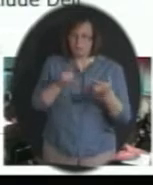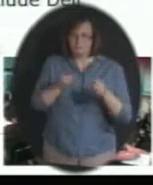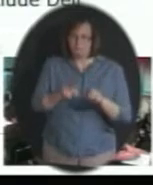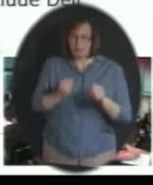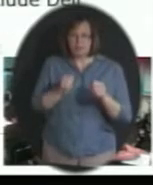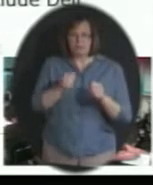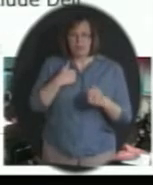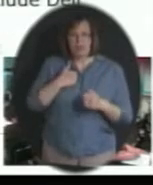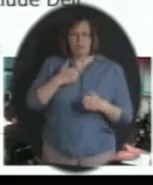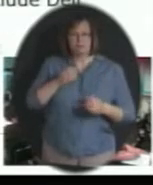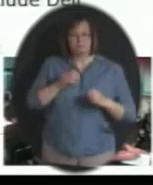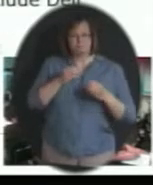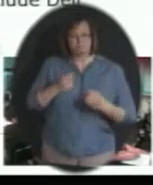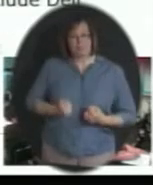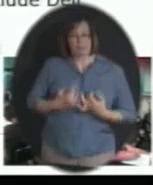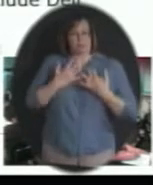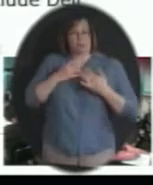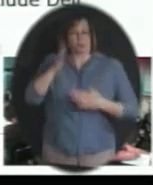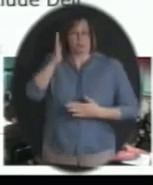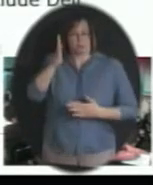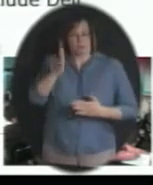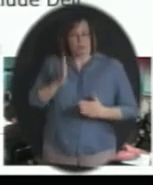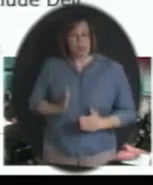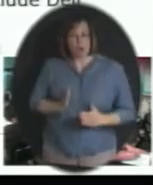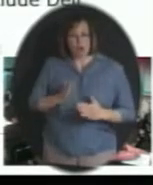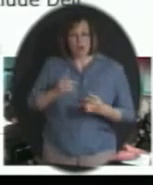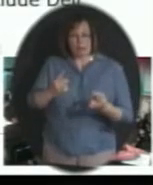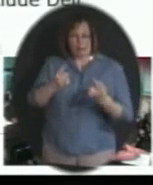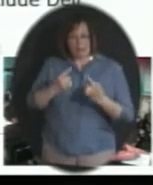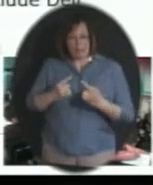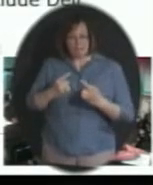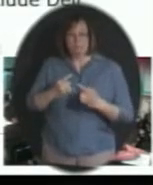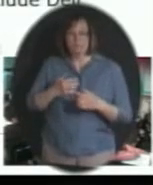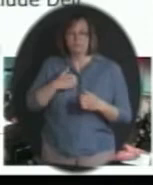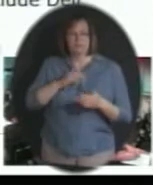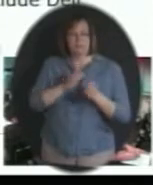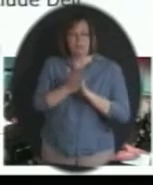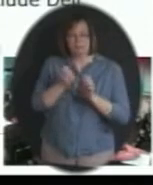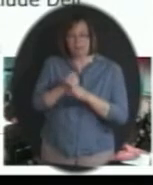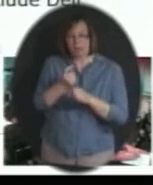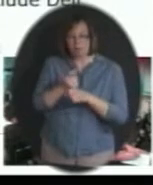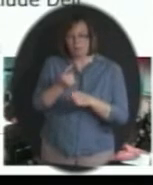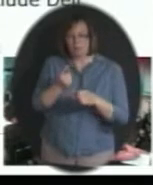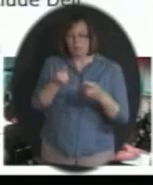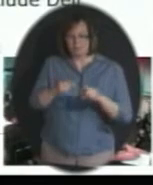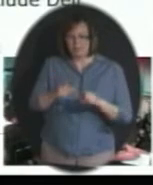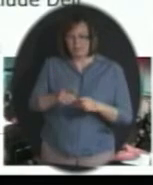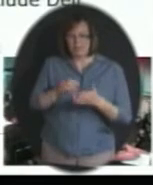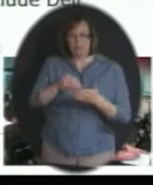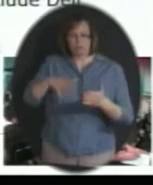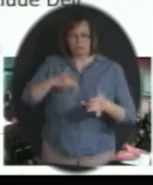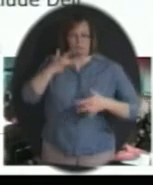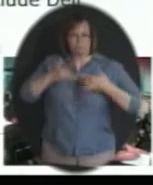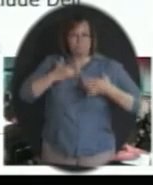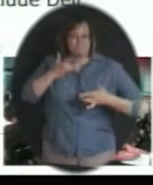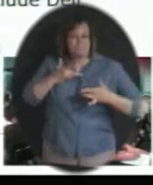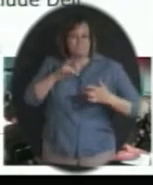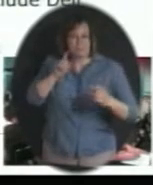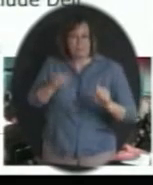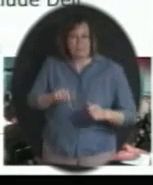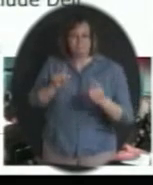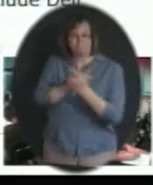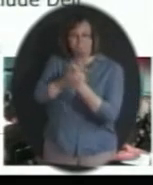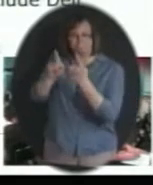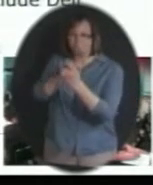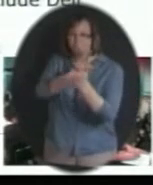inspirational speaker that comes in to visit with the students, and it's become just an annual event that the students look forward to when they can meet students,